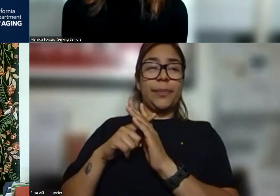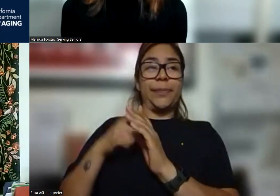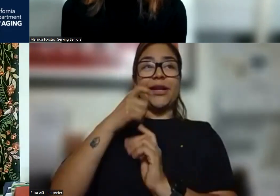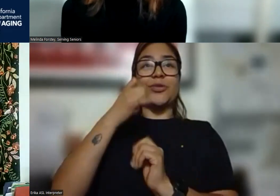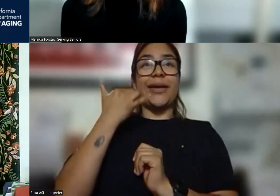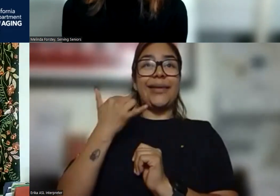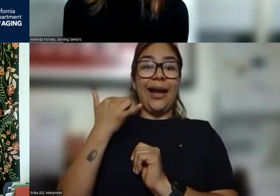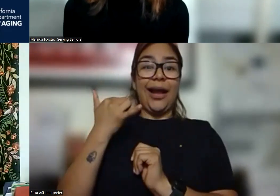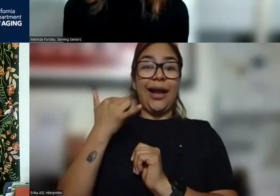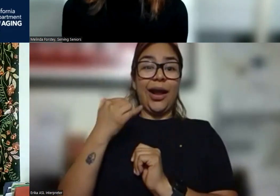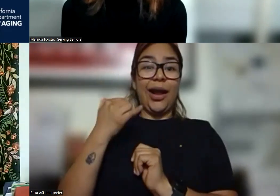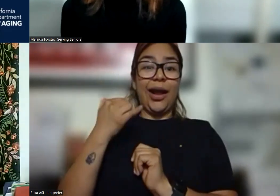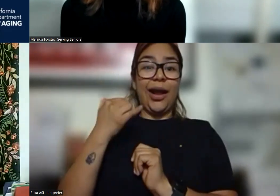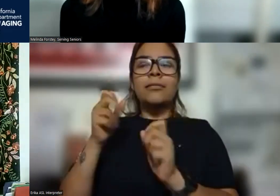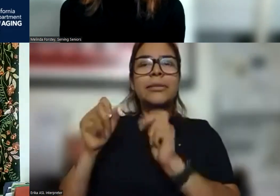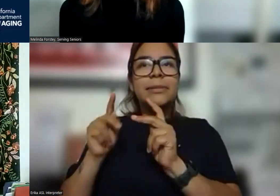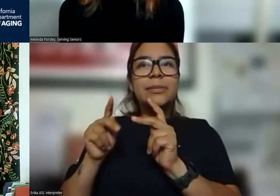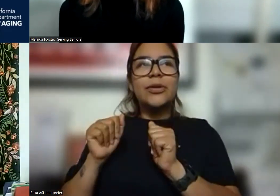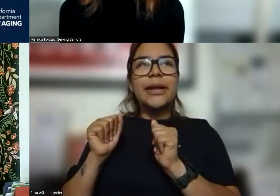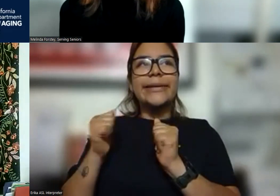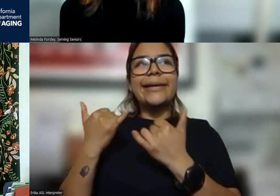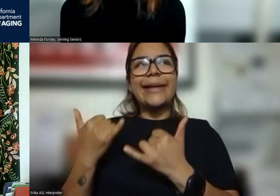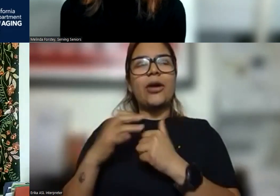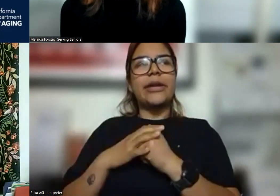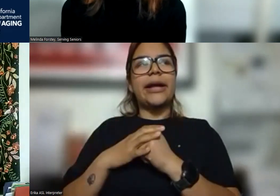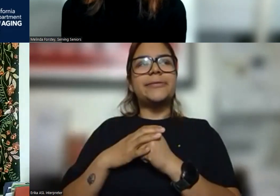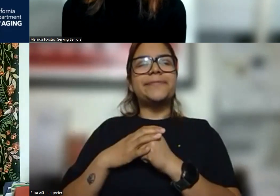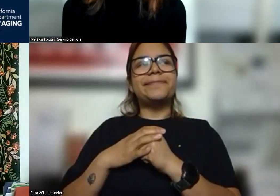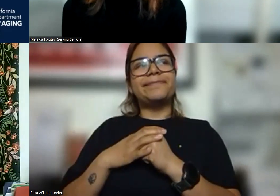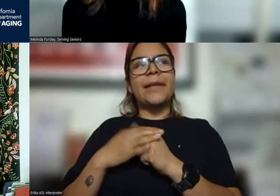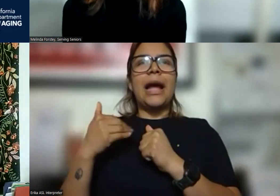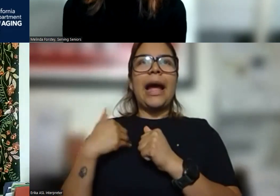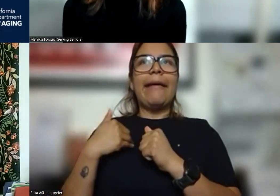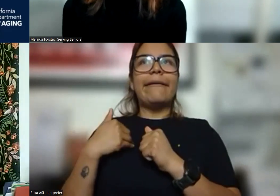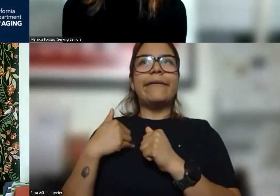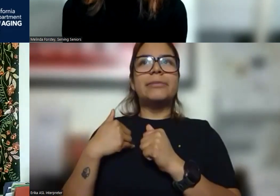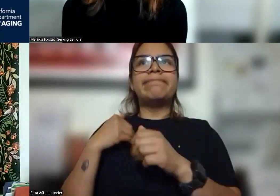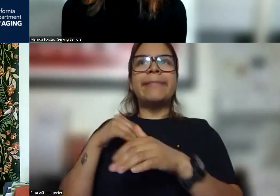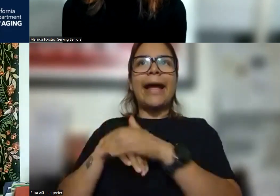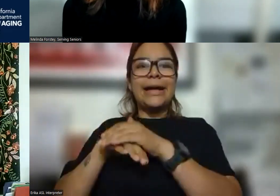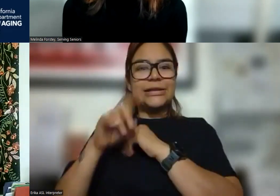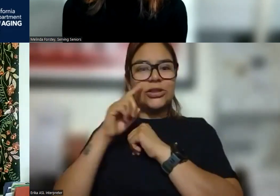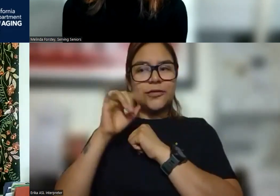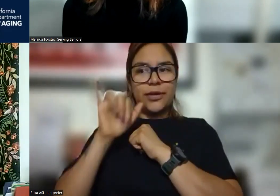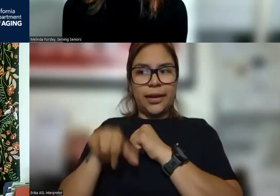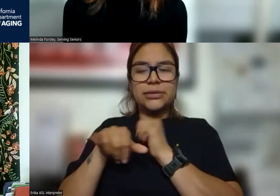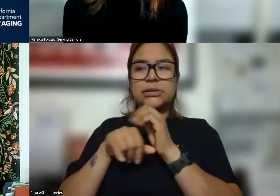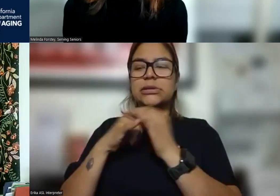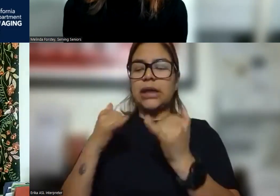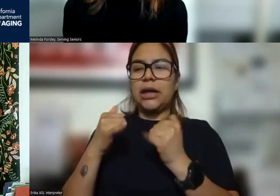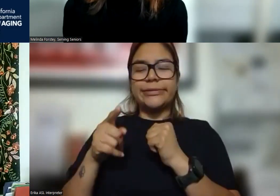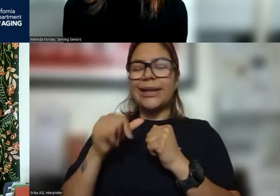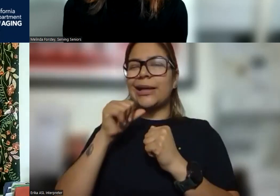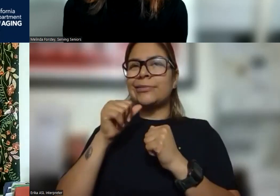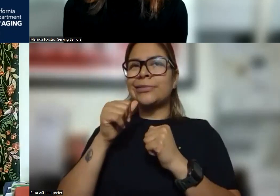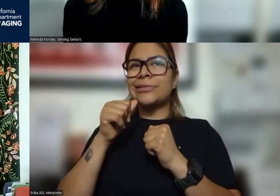know, a lot of the people who are providing expedited access to mainstream housing choice vouchers, for example, that has an